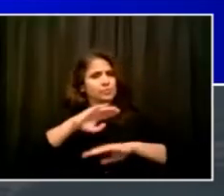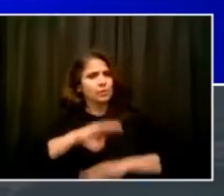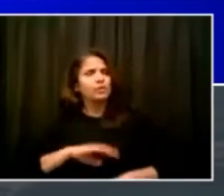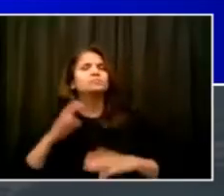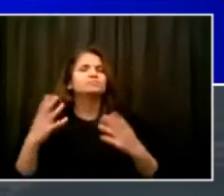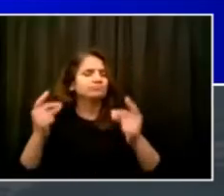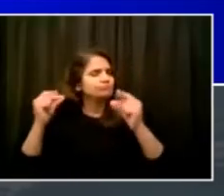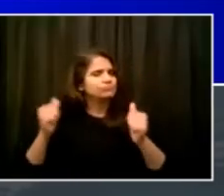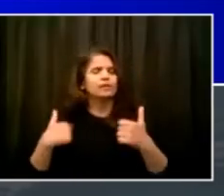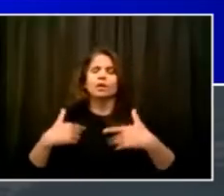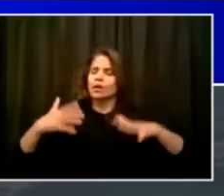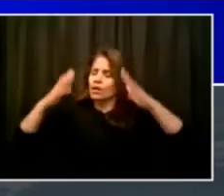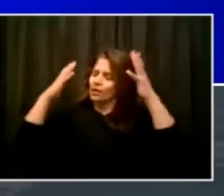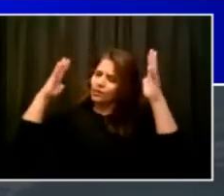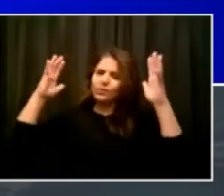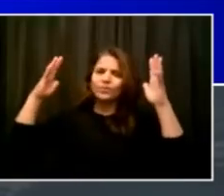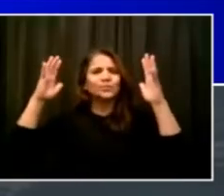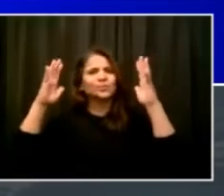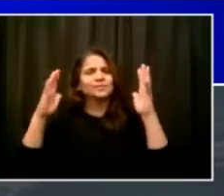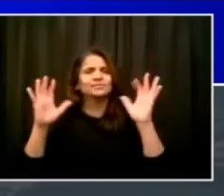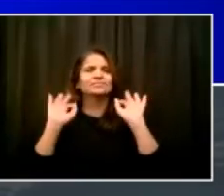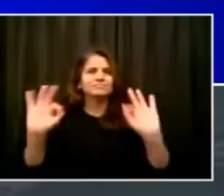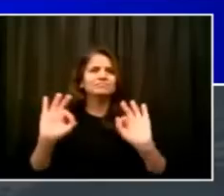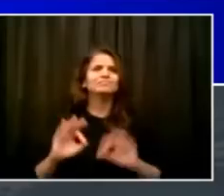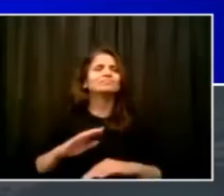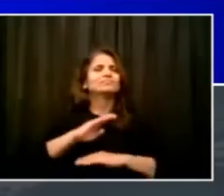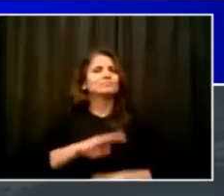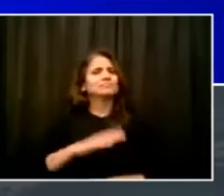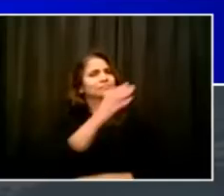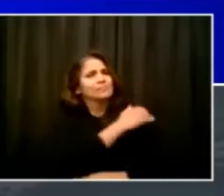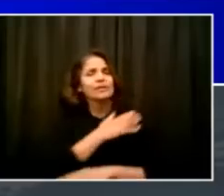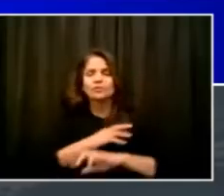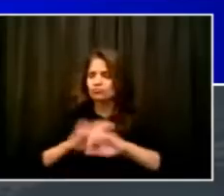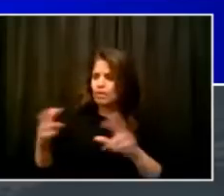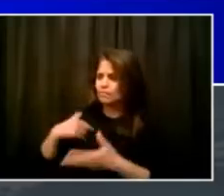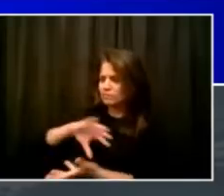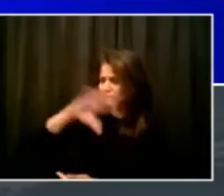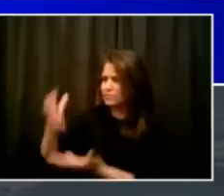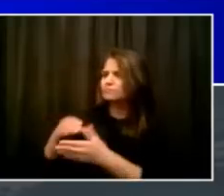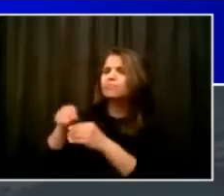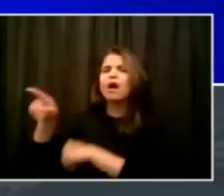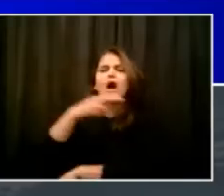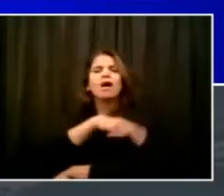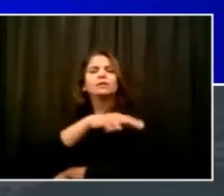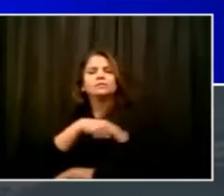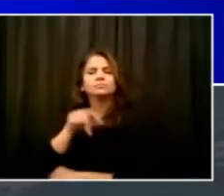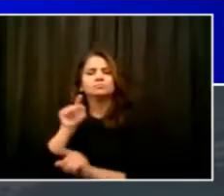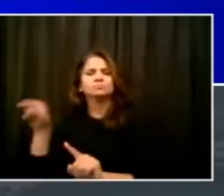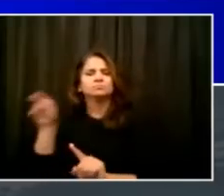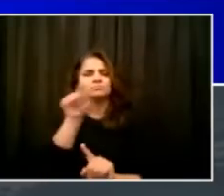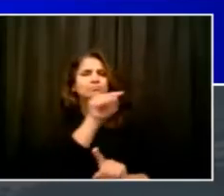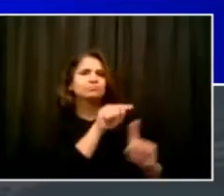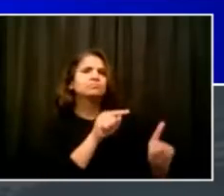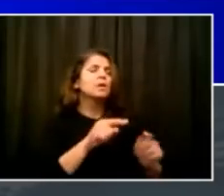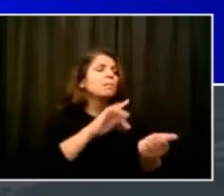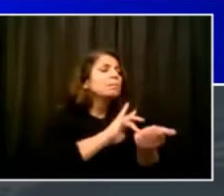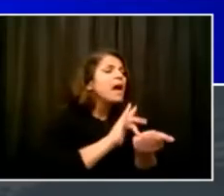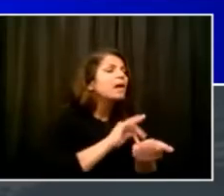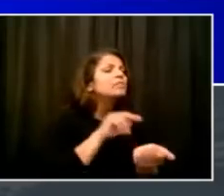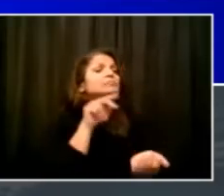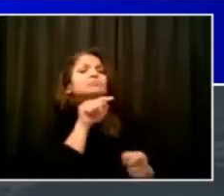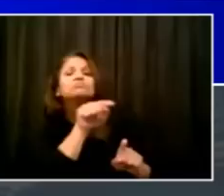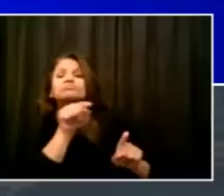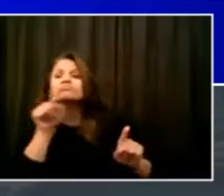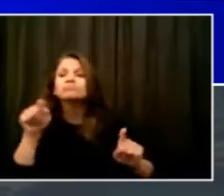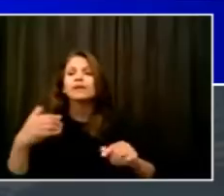they need, nursing homes, as we just discussed. Another group of folks who have worked heroically, and we don't talk about